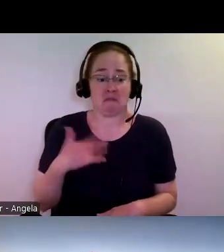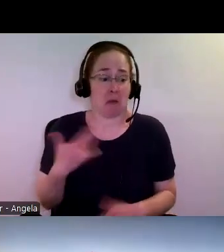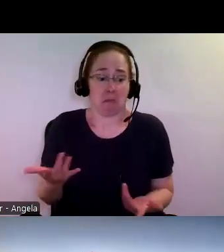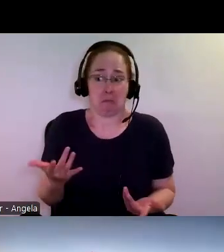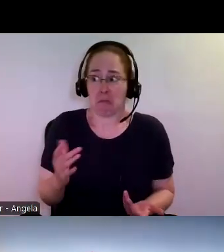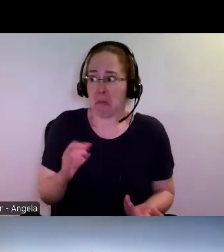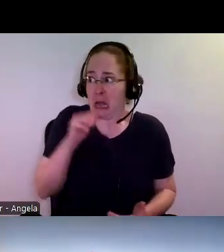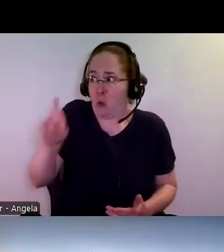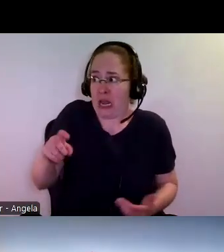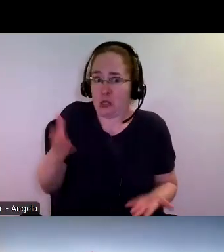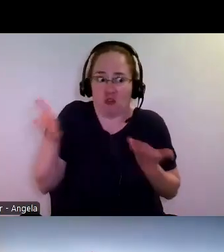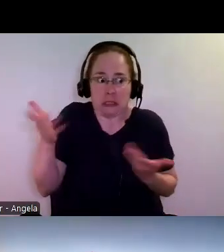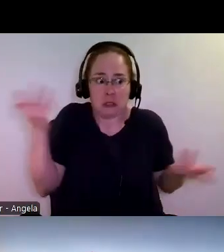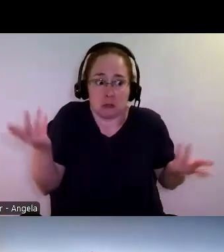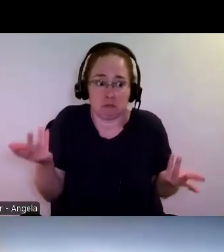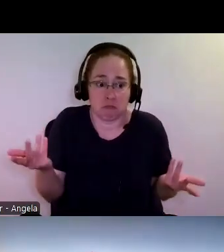they needed it.